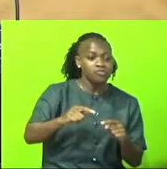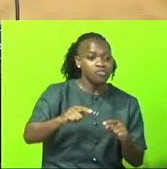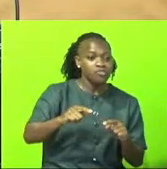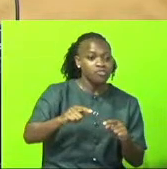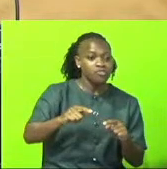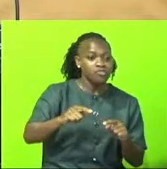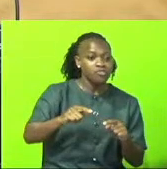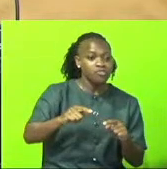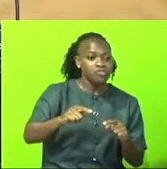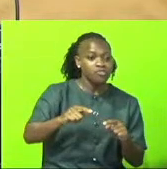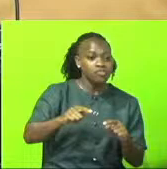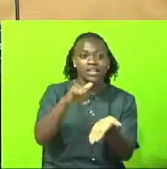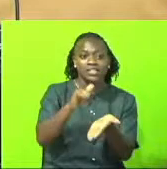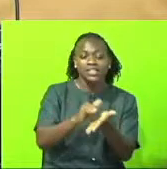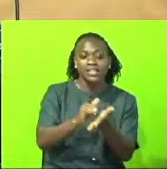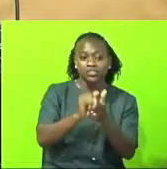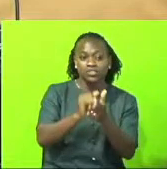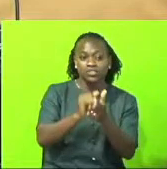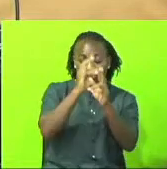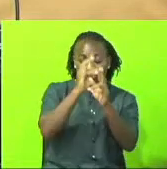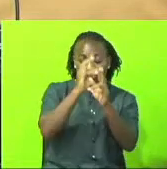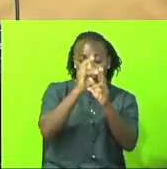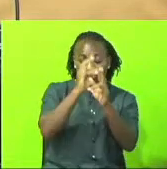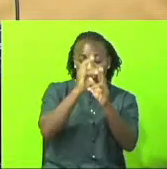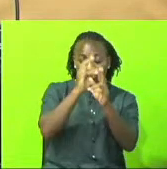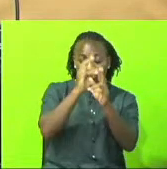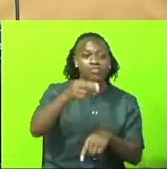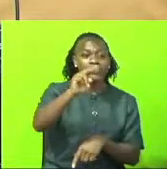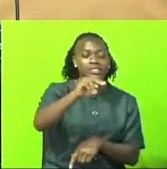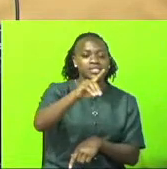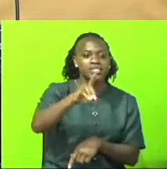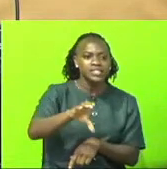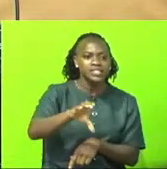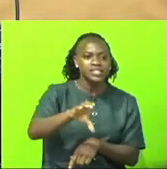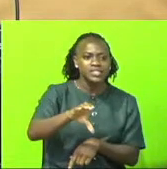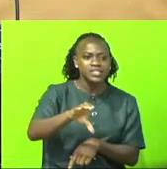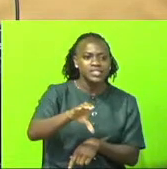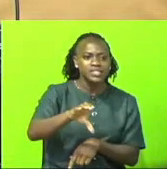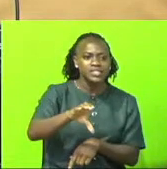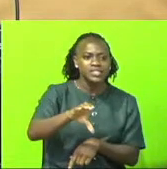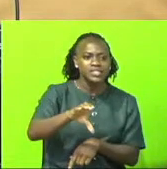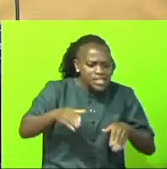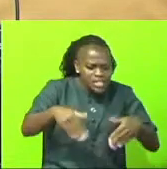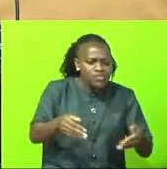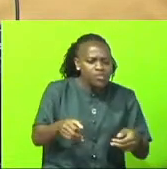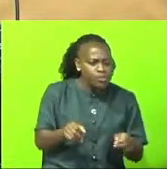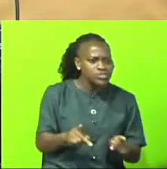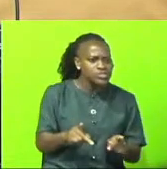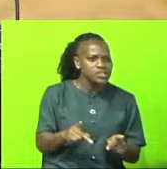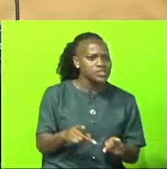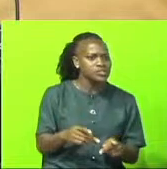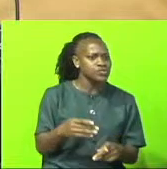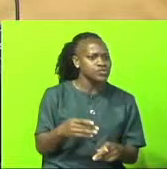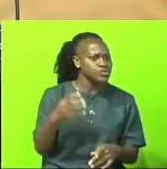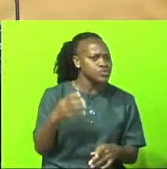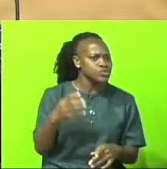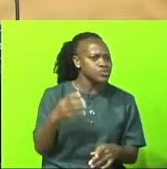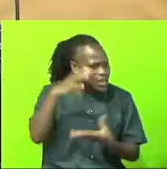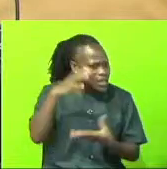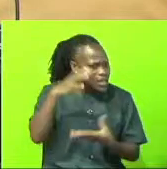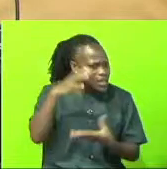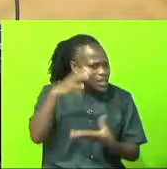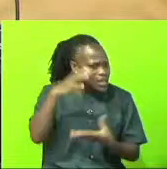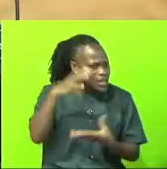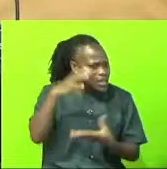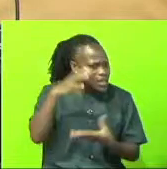Honorable Aka has been sacked from NDC, he has to be heard. He has to be heard.